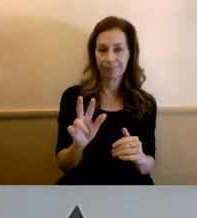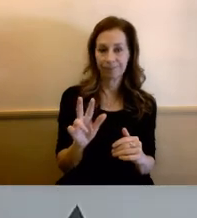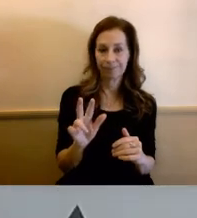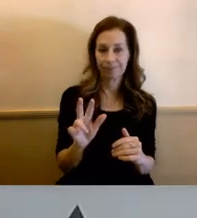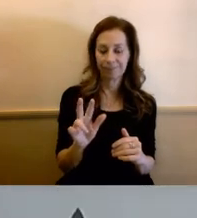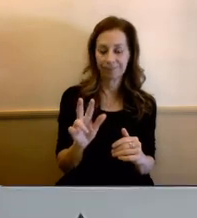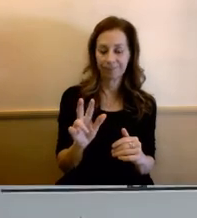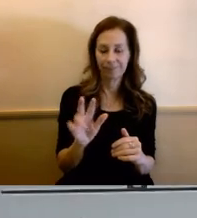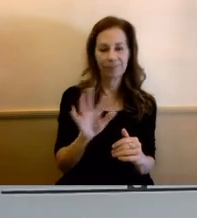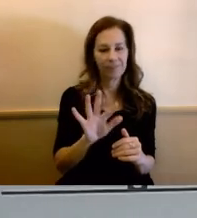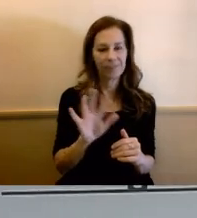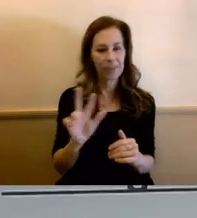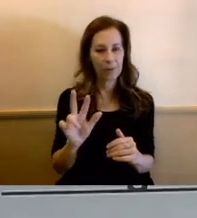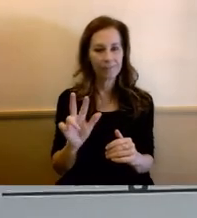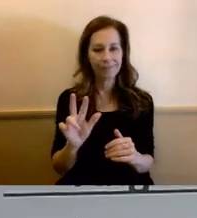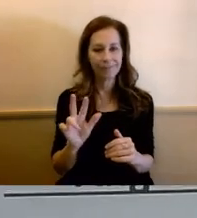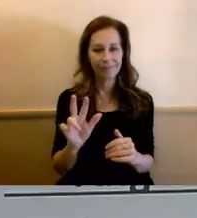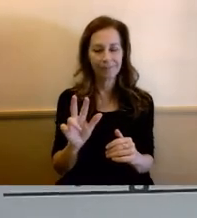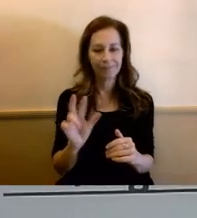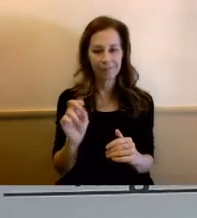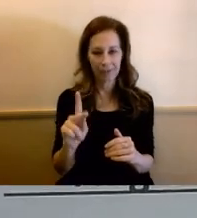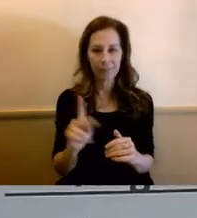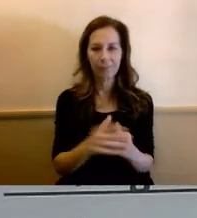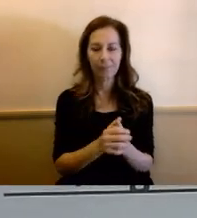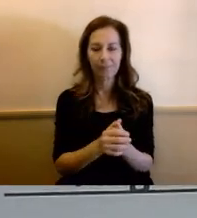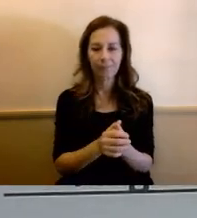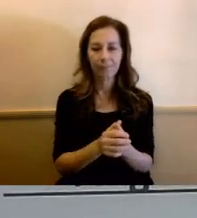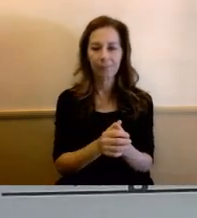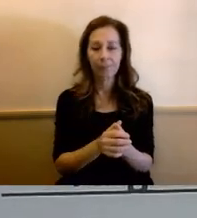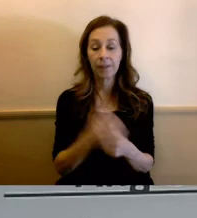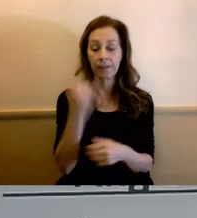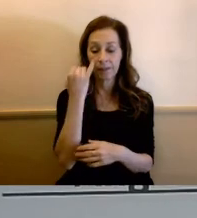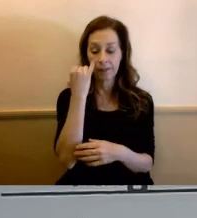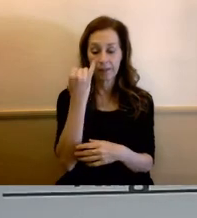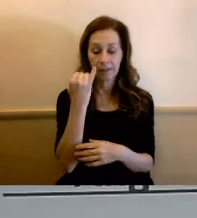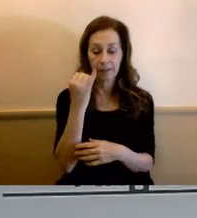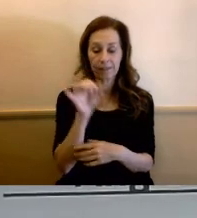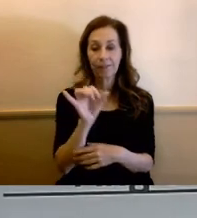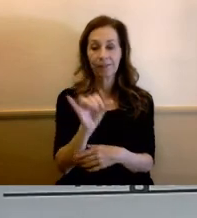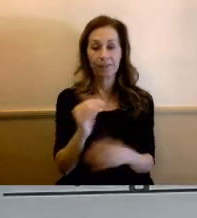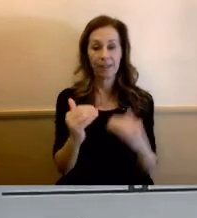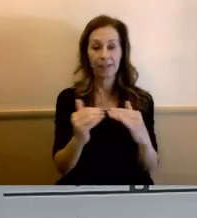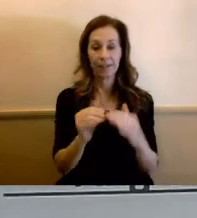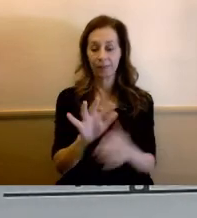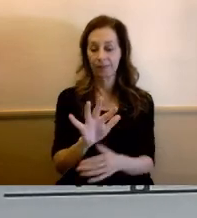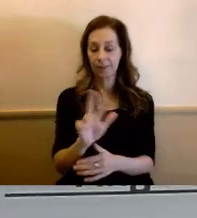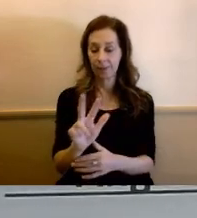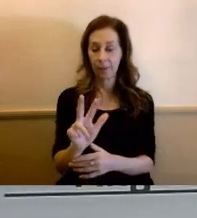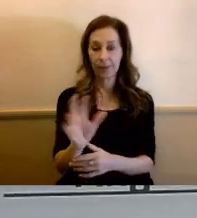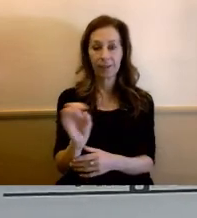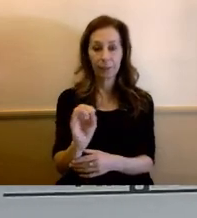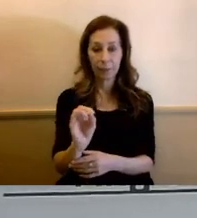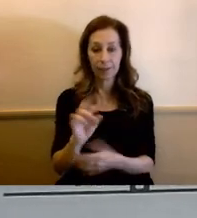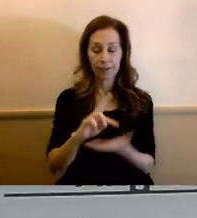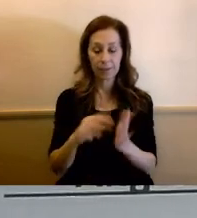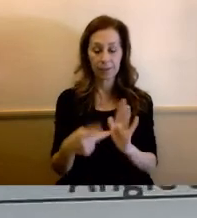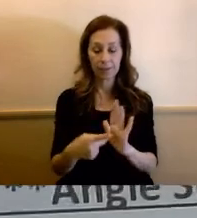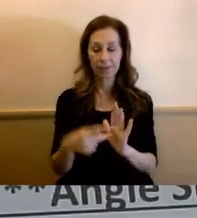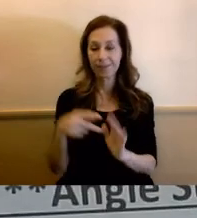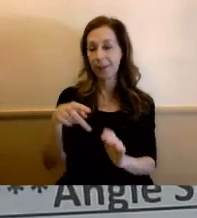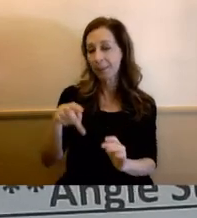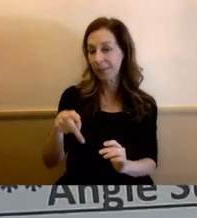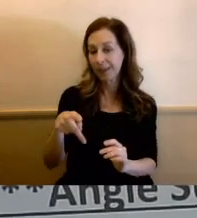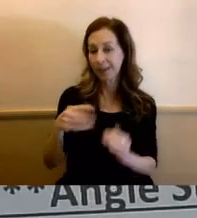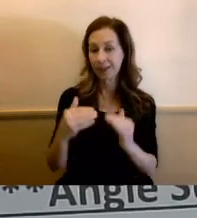53. Okay, so if this is 53 degrees, that means P is